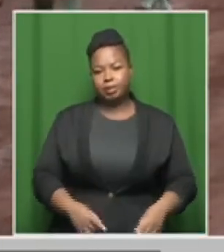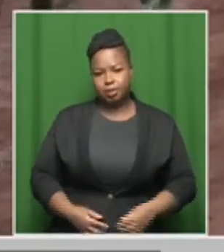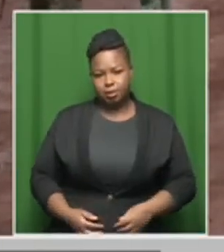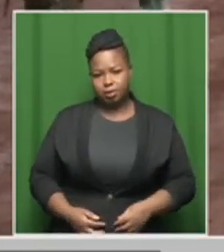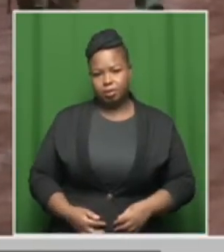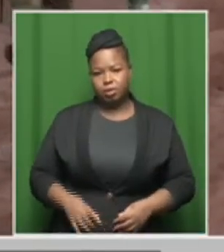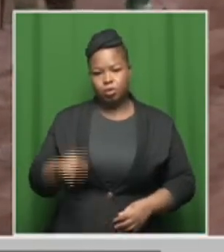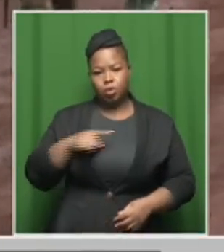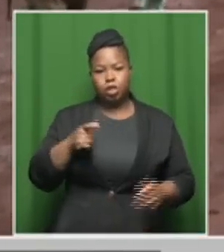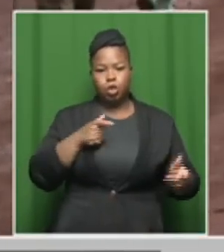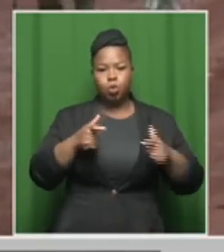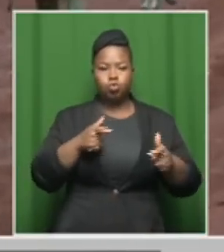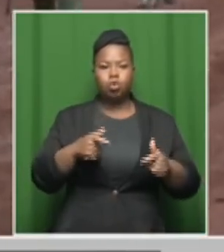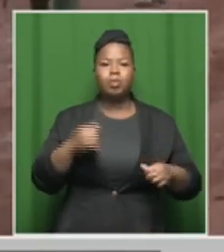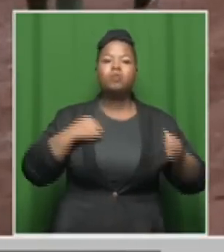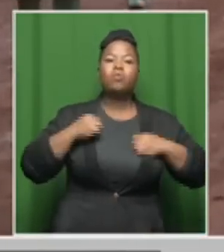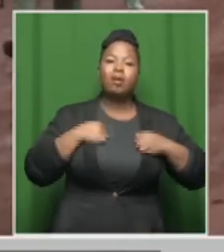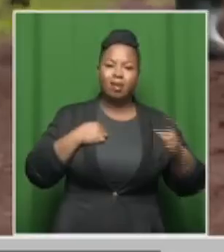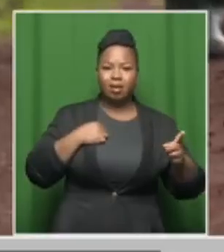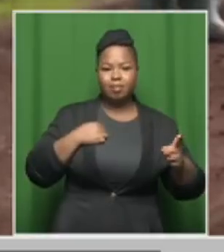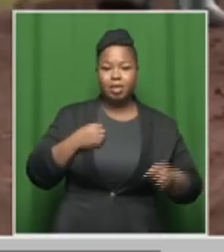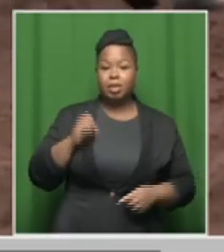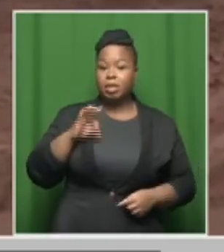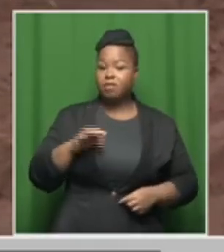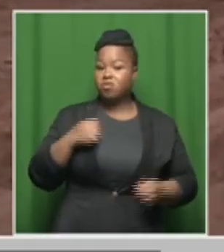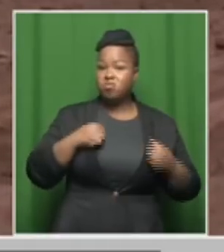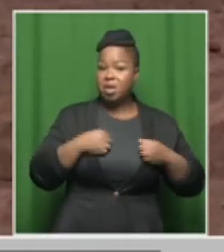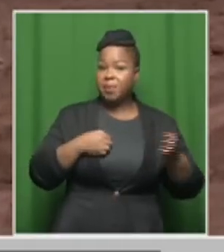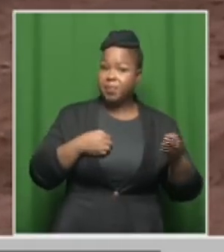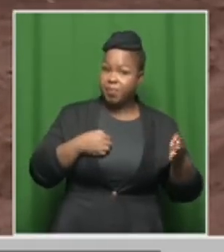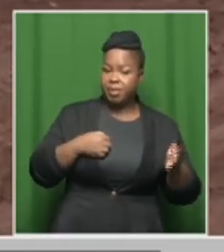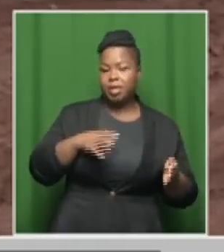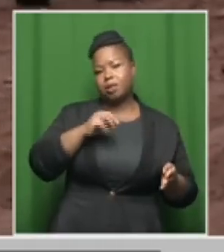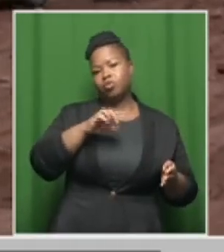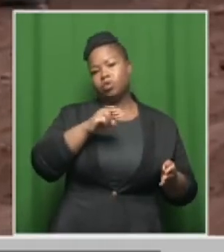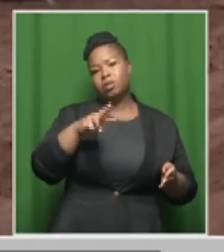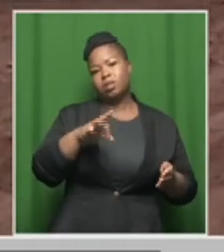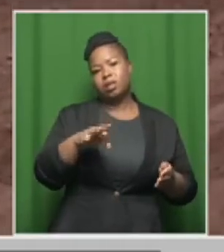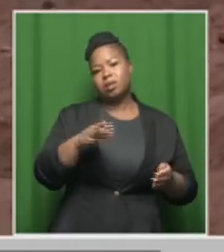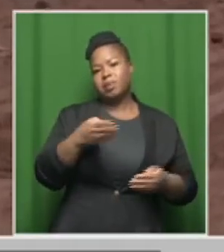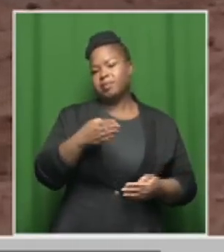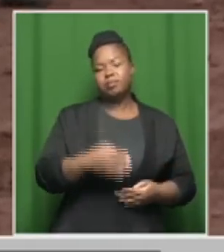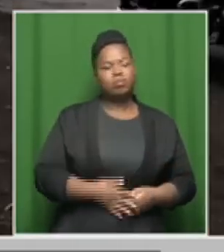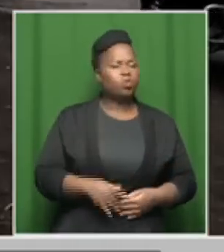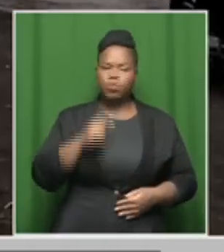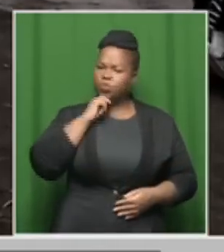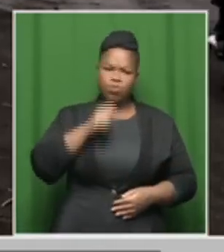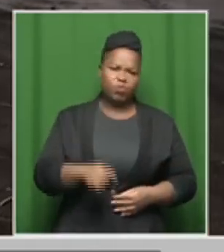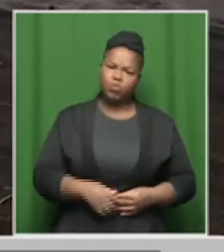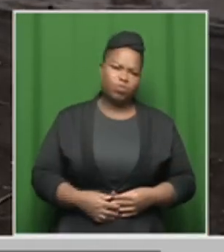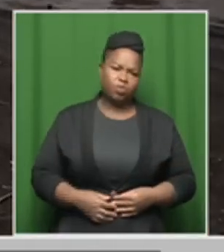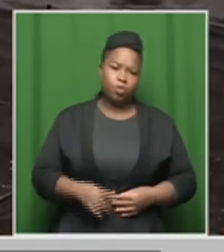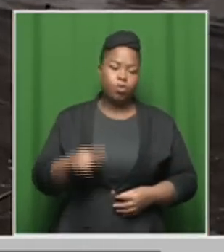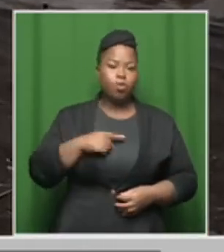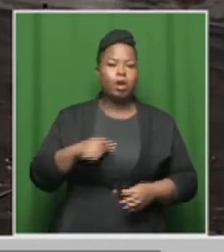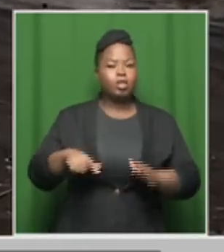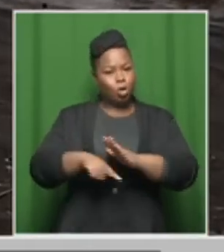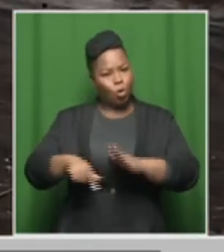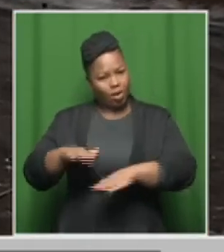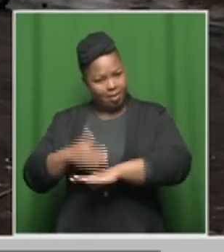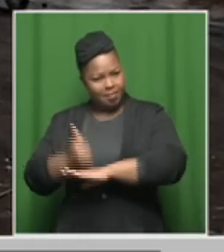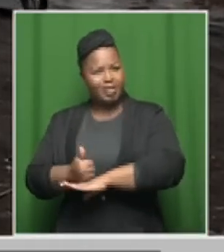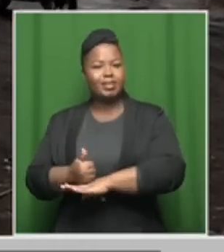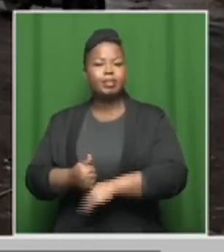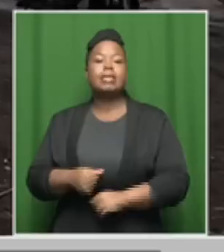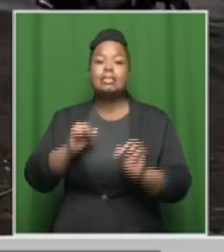really controlled by Rwanda. If Rwanda was not there, it would not exist, which is, of course, is not true. It is also locally based. It's true that Rwanda